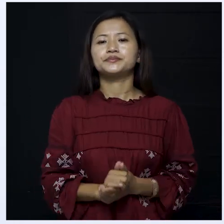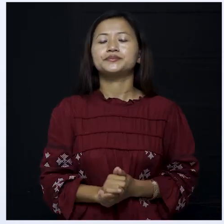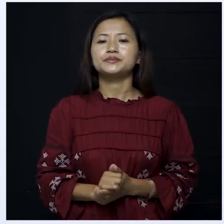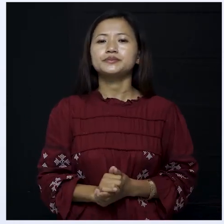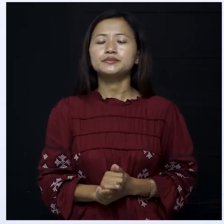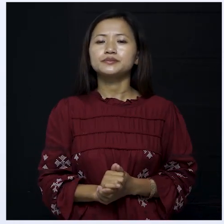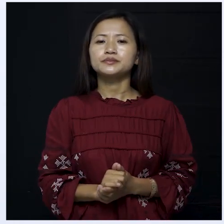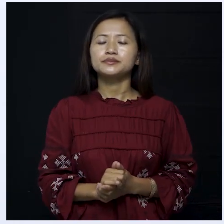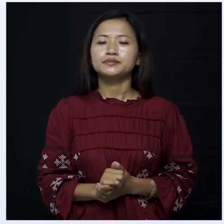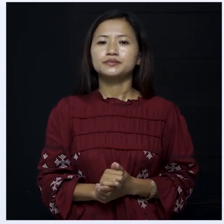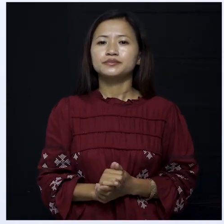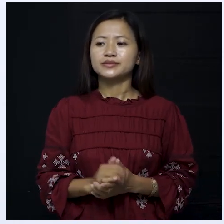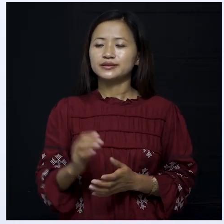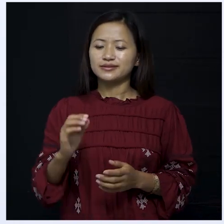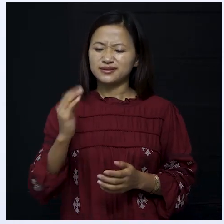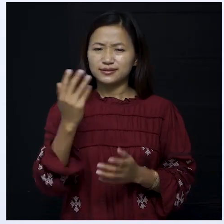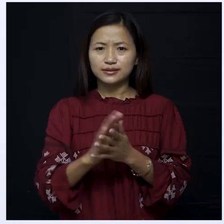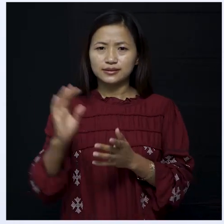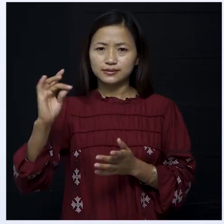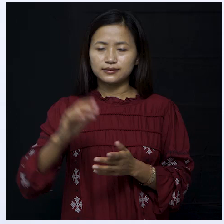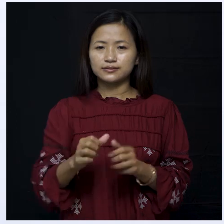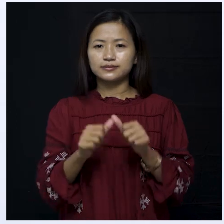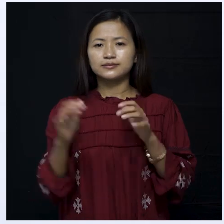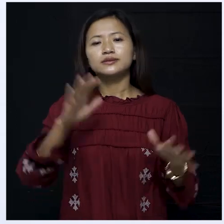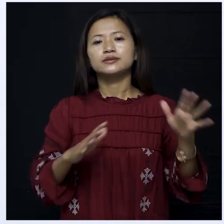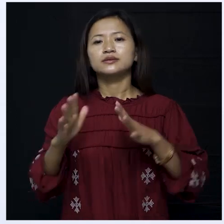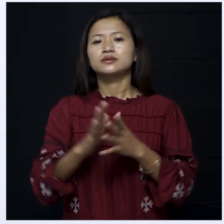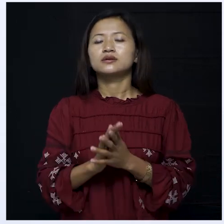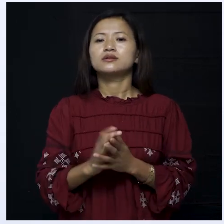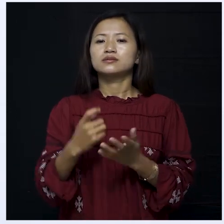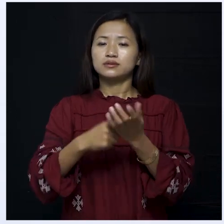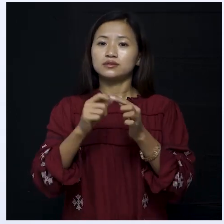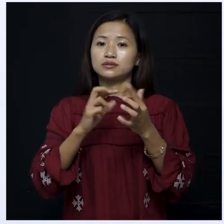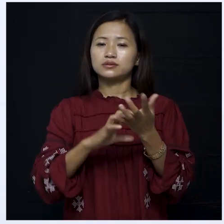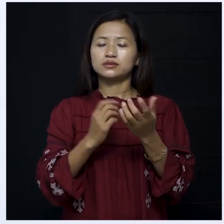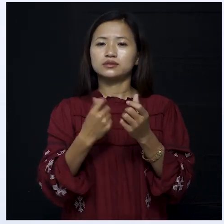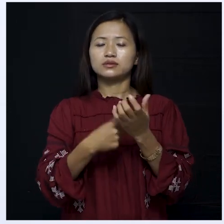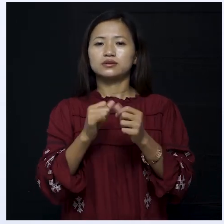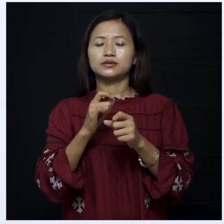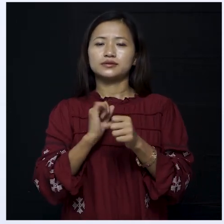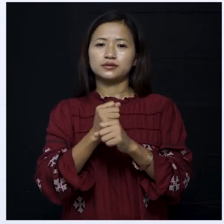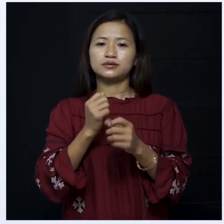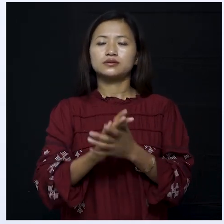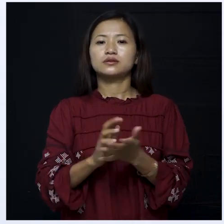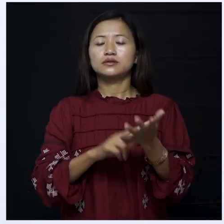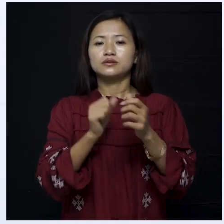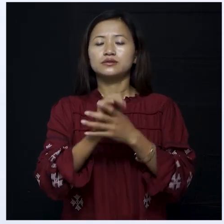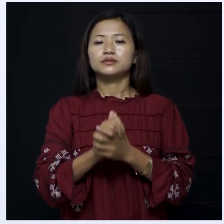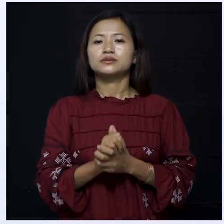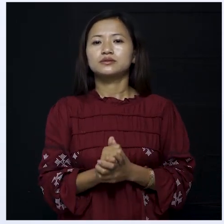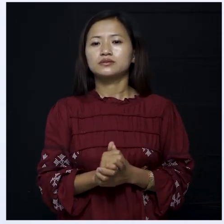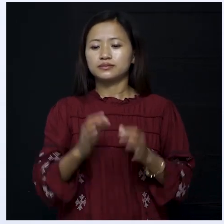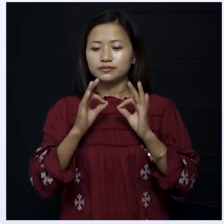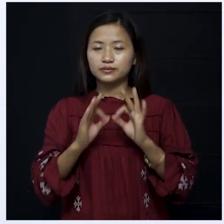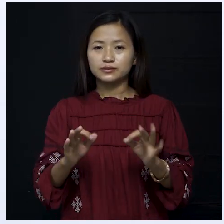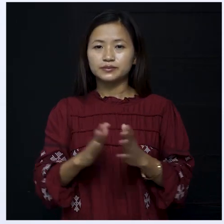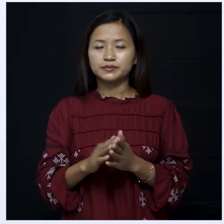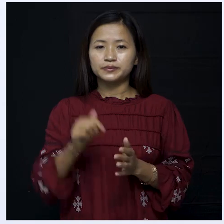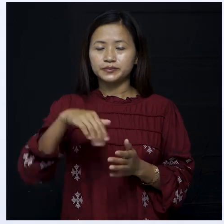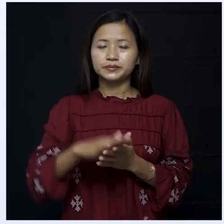what we have. In such kind of repeated actions or recurring actions, we use simple present tense.